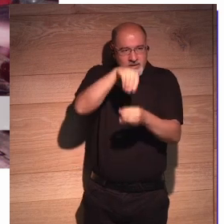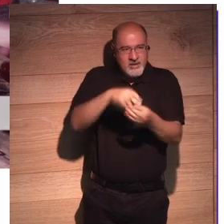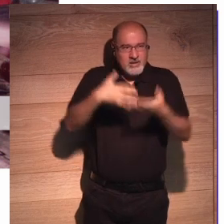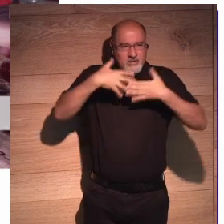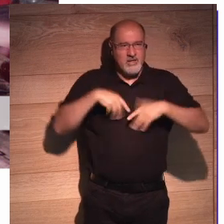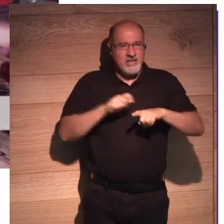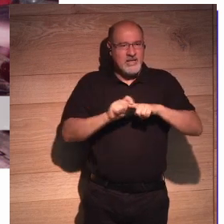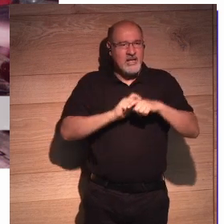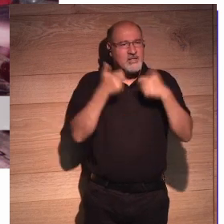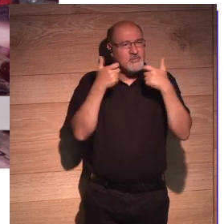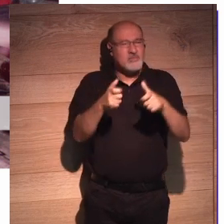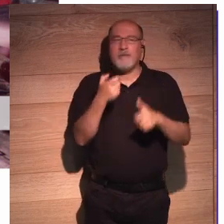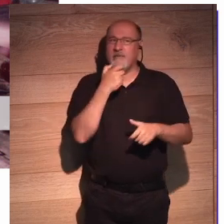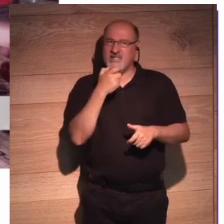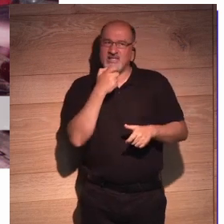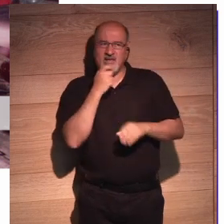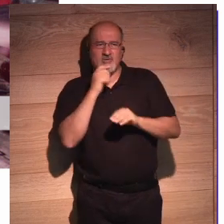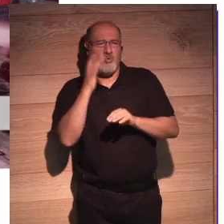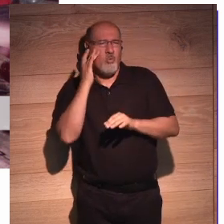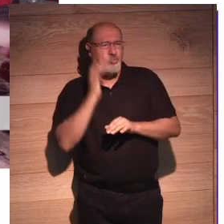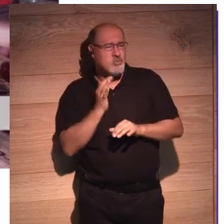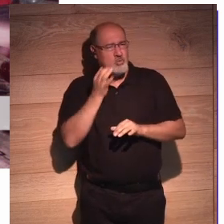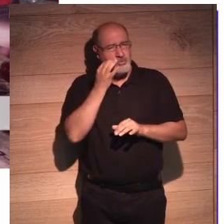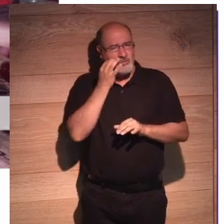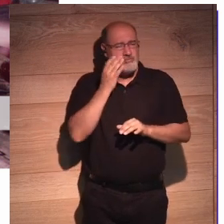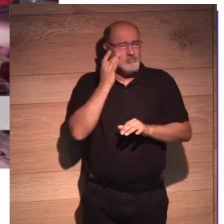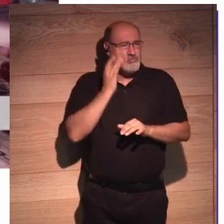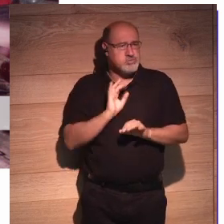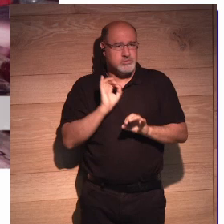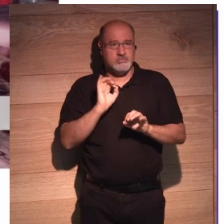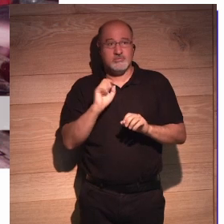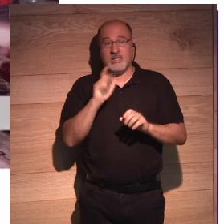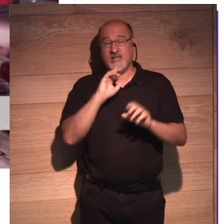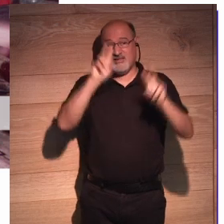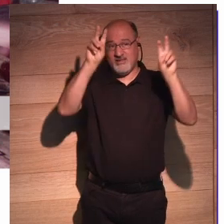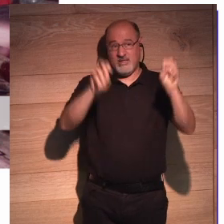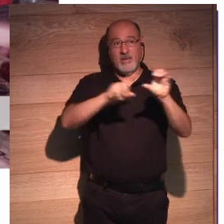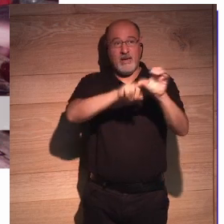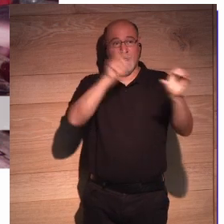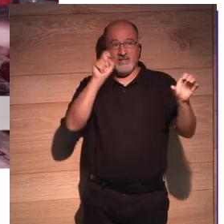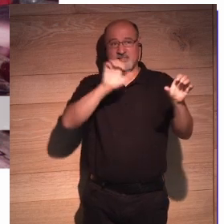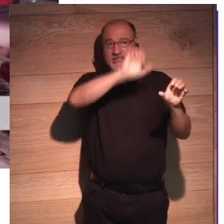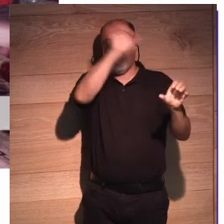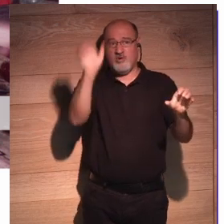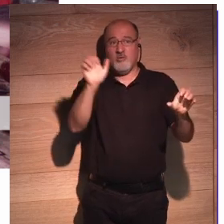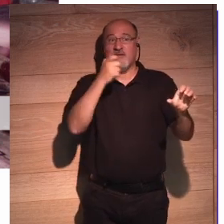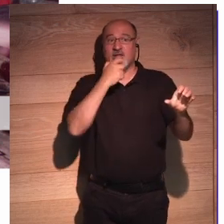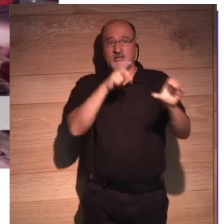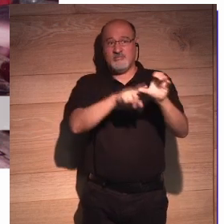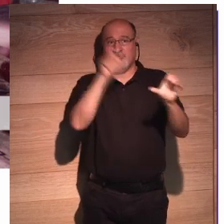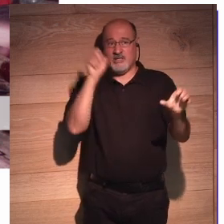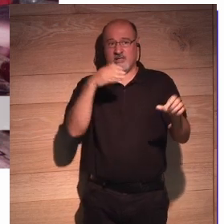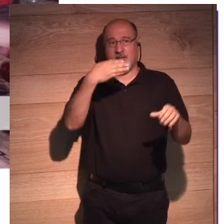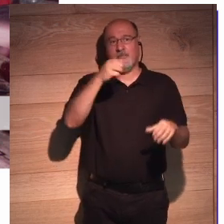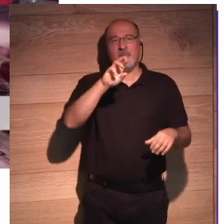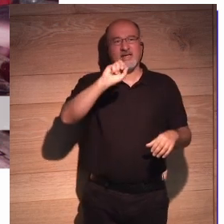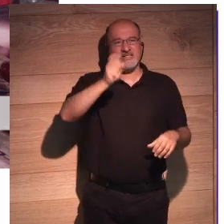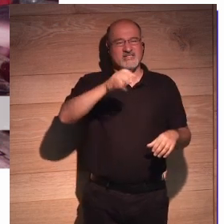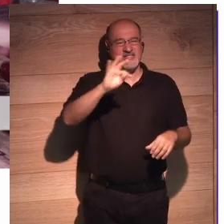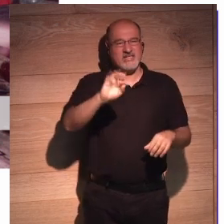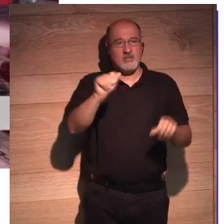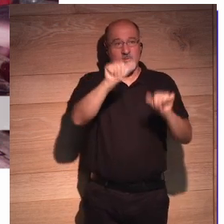a subtext of Brexit, and that's why personally I think it's an incredible time to be making this work and to also